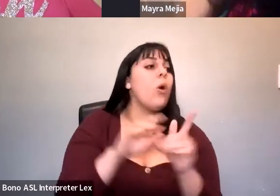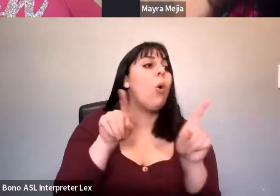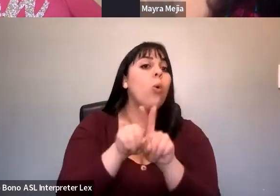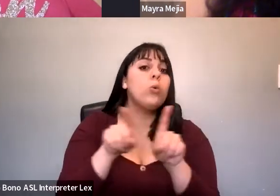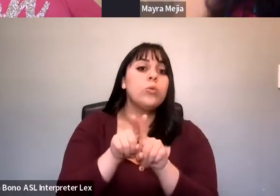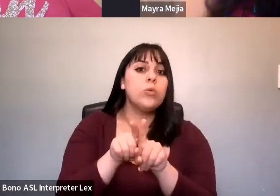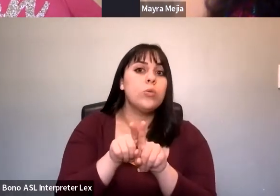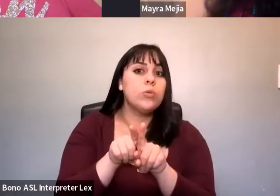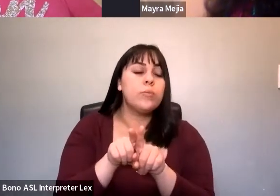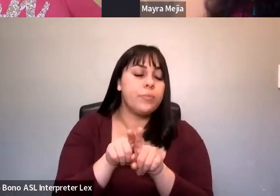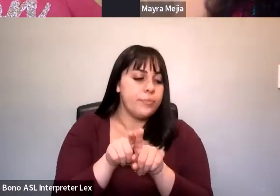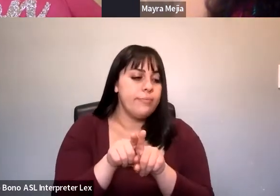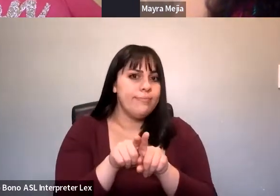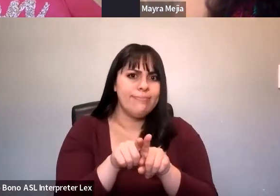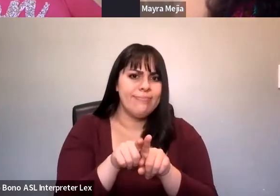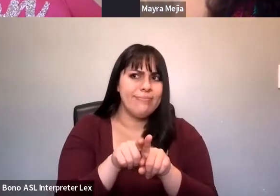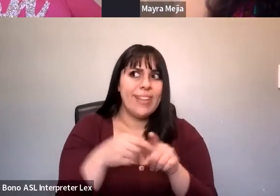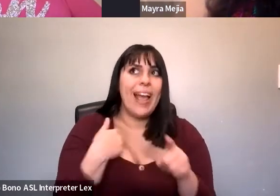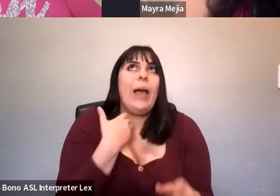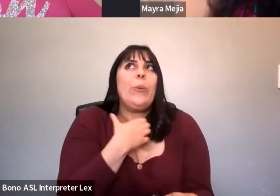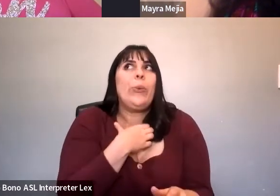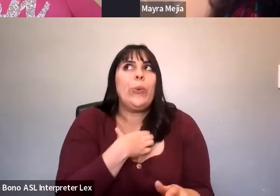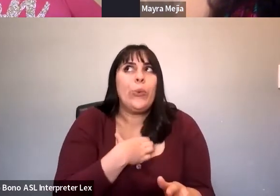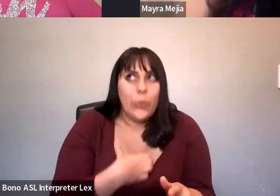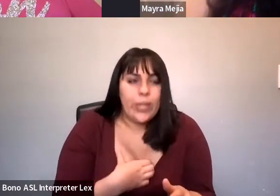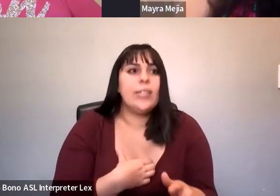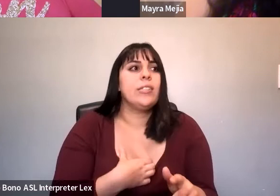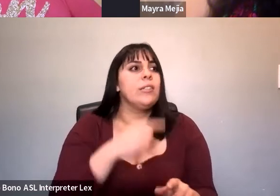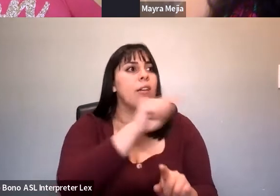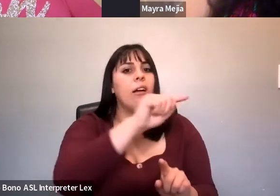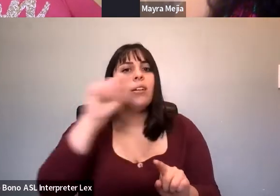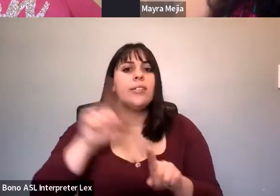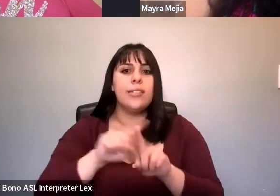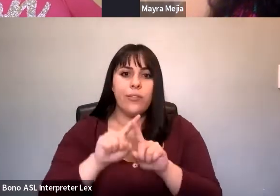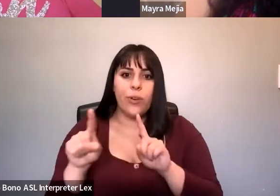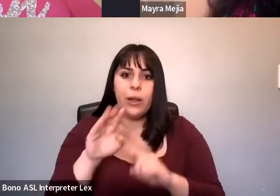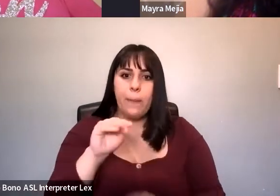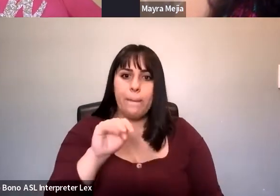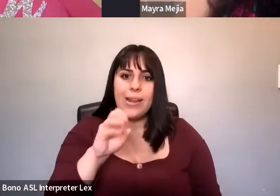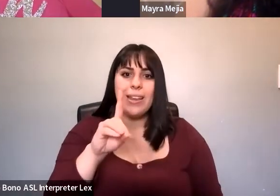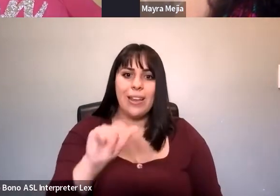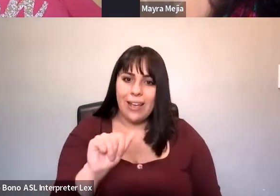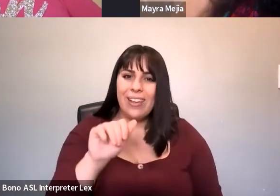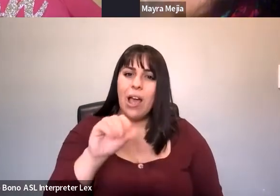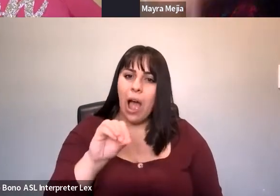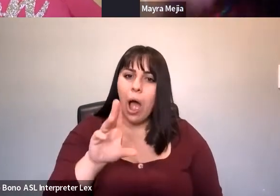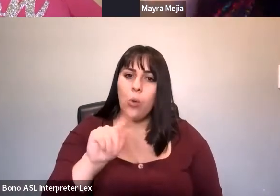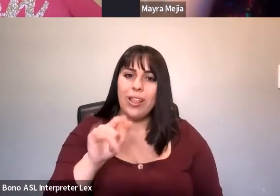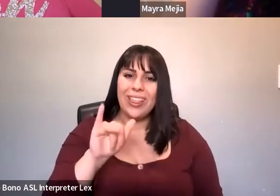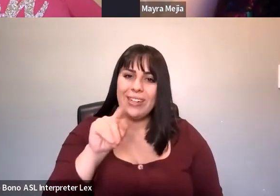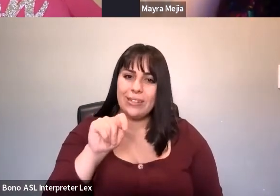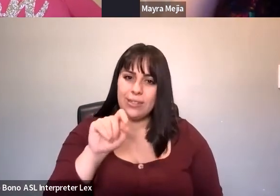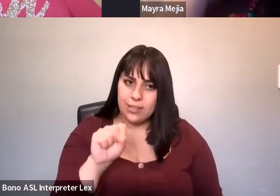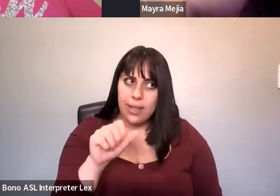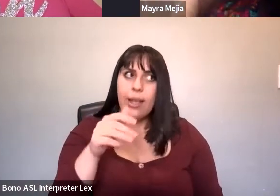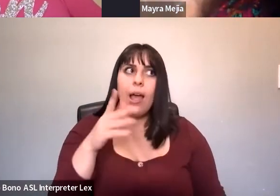more plus size dedicated media outlets. There used to be quite a few back in the day, but